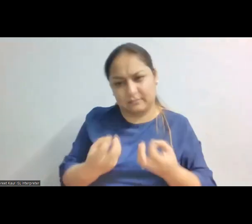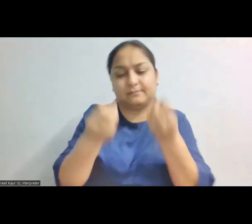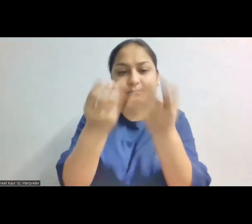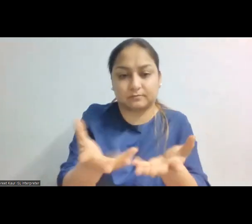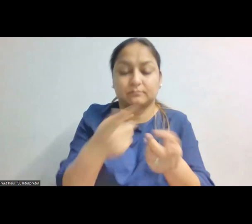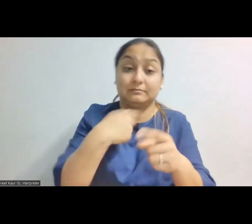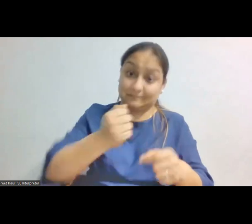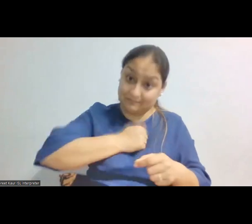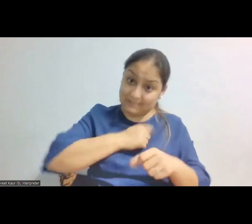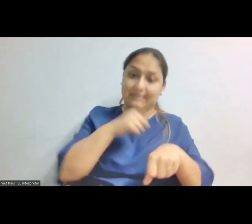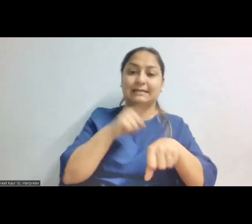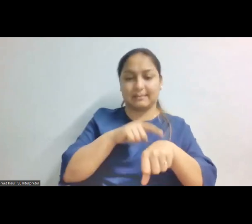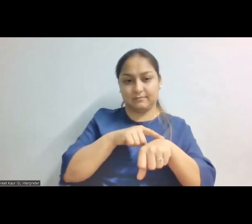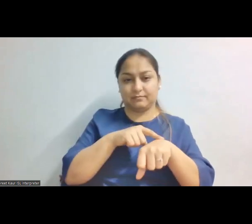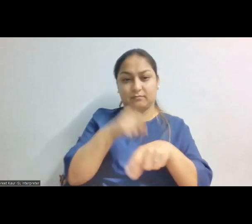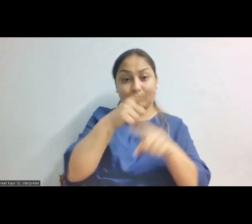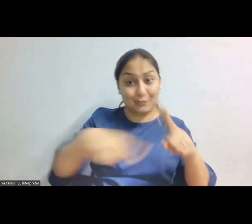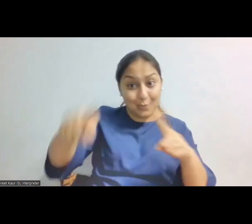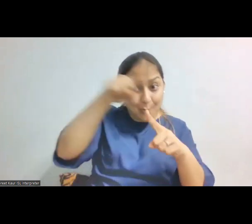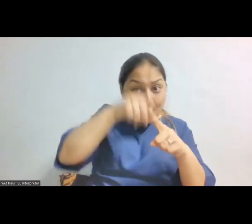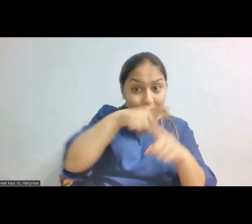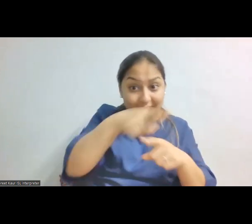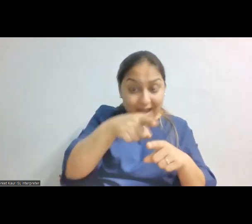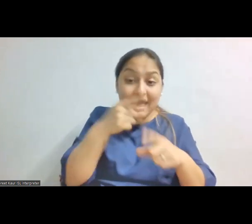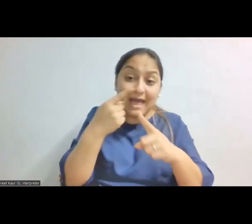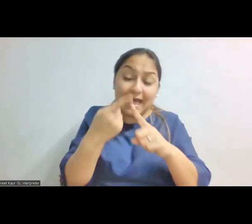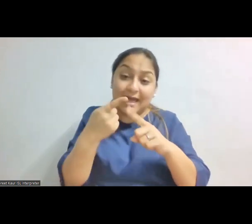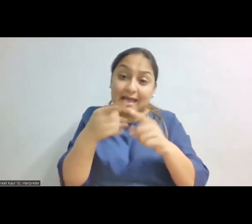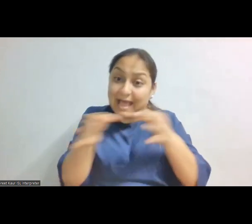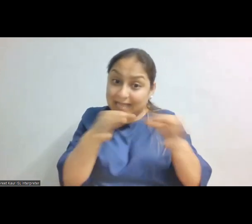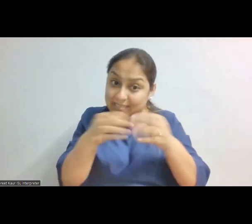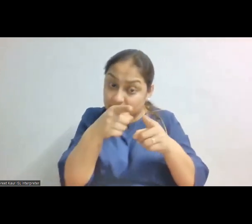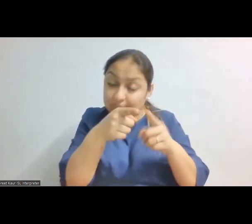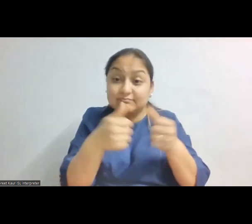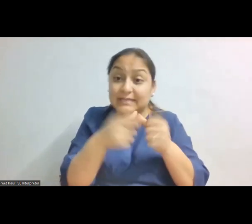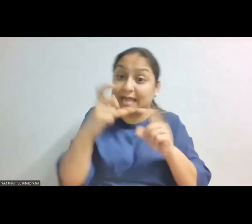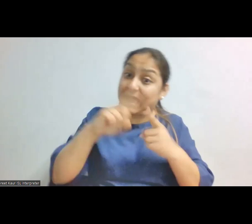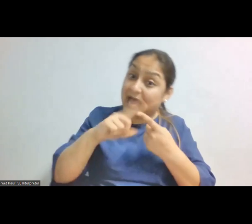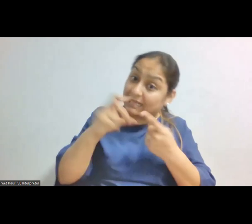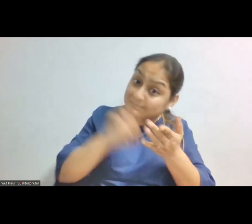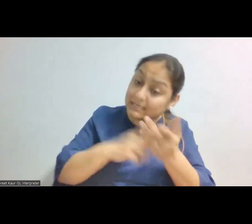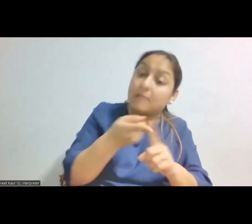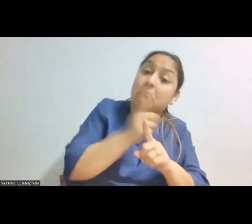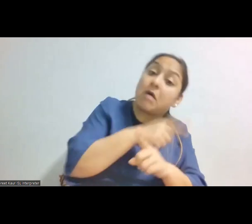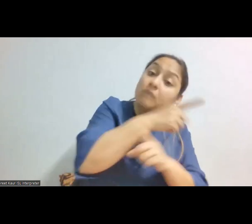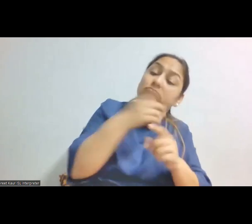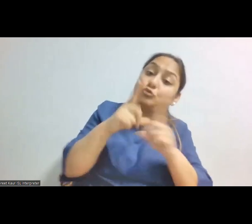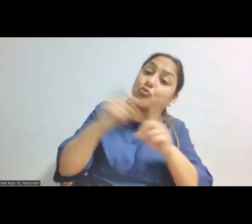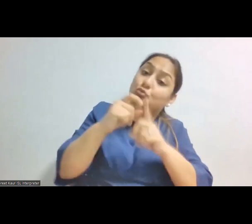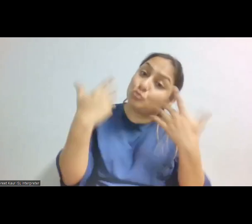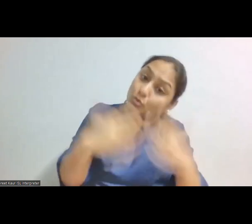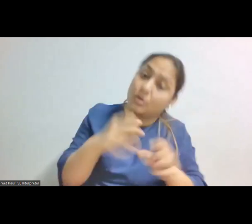time. So all the examples, these are the actions which are taken by the government. But as I said earlier,